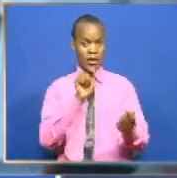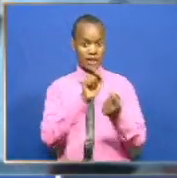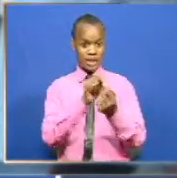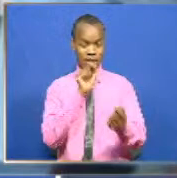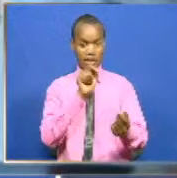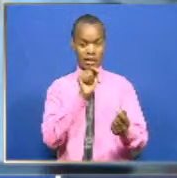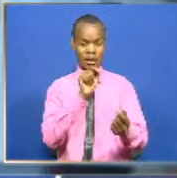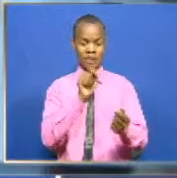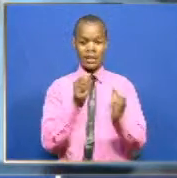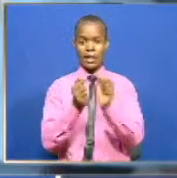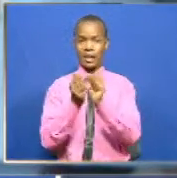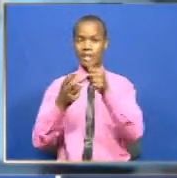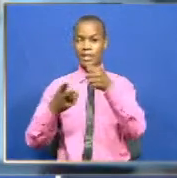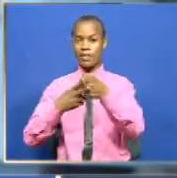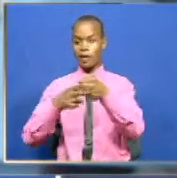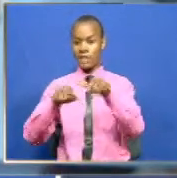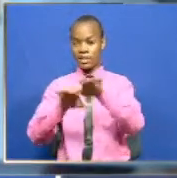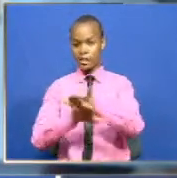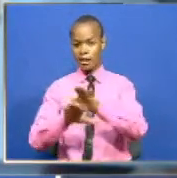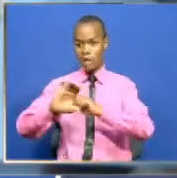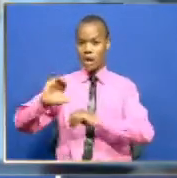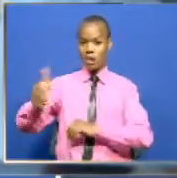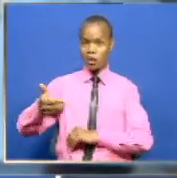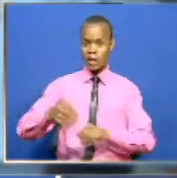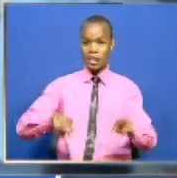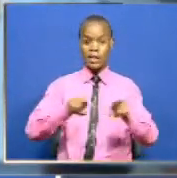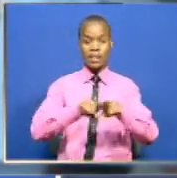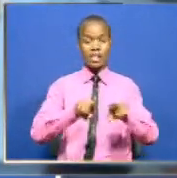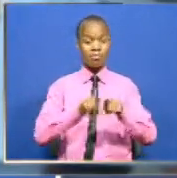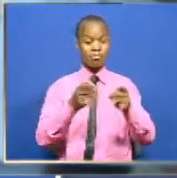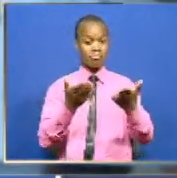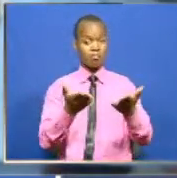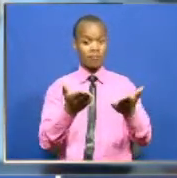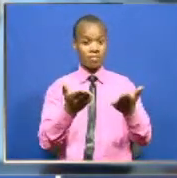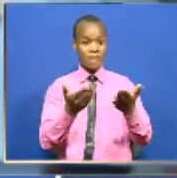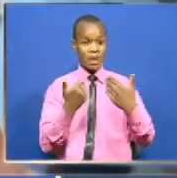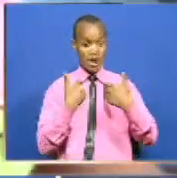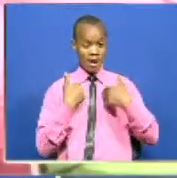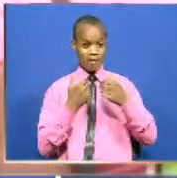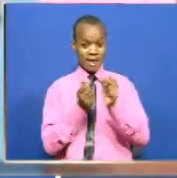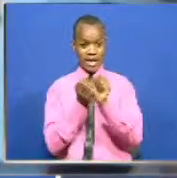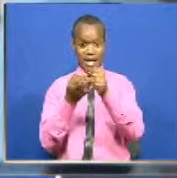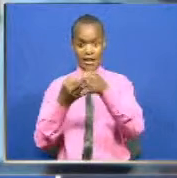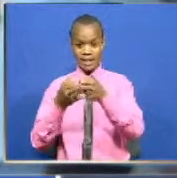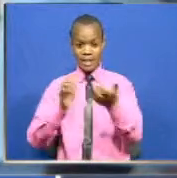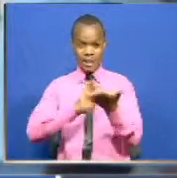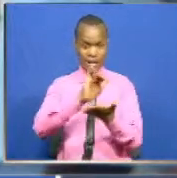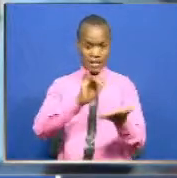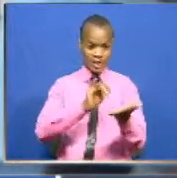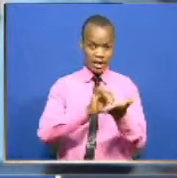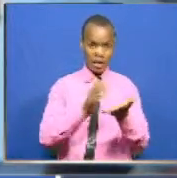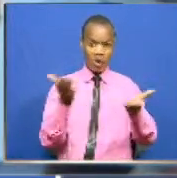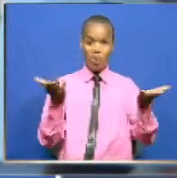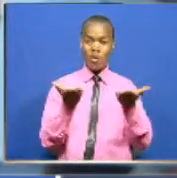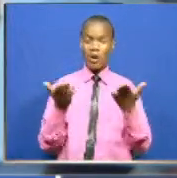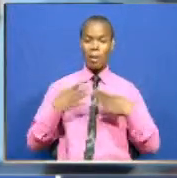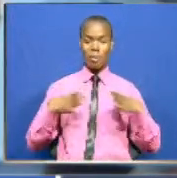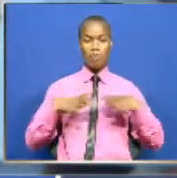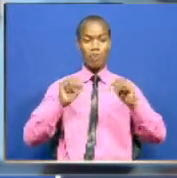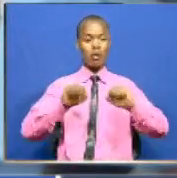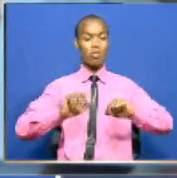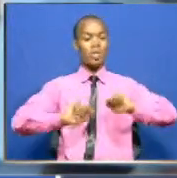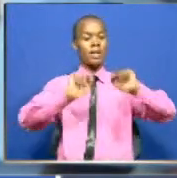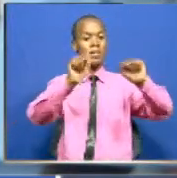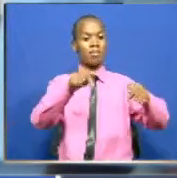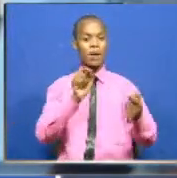17 constituencies, and they have actually put in place 18 centers to be able to accommodate the numbers. Remember, Nairobi